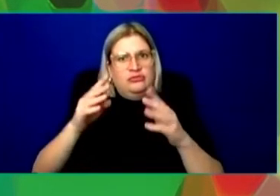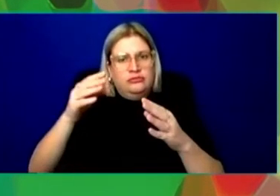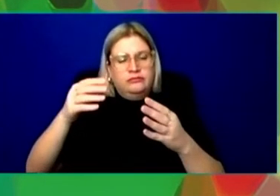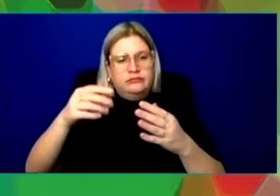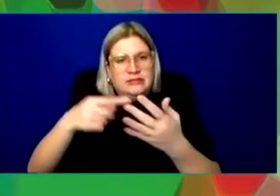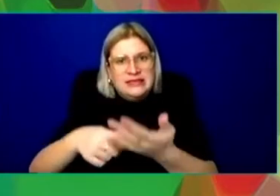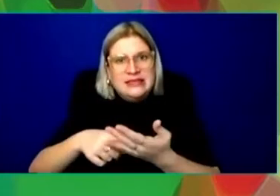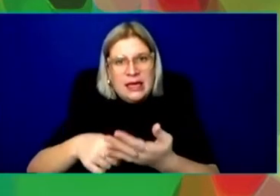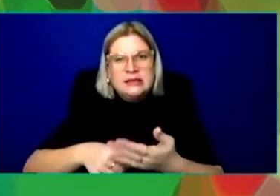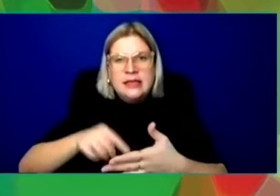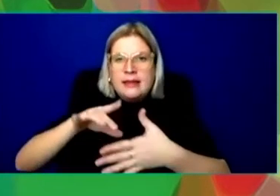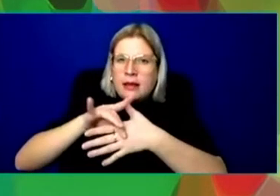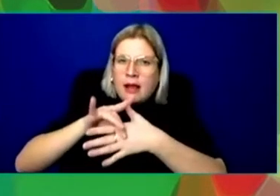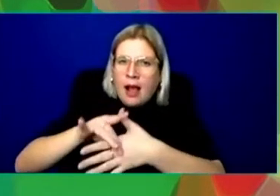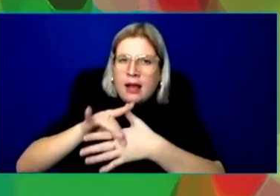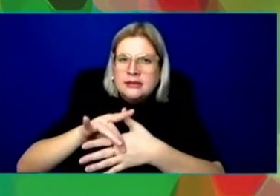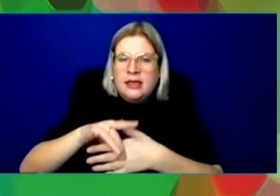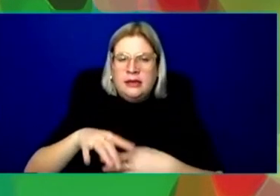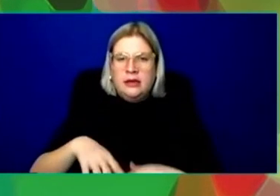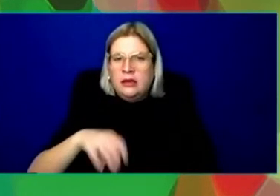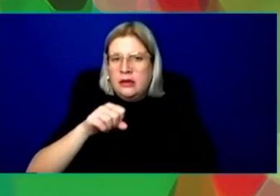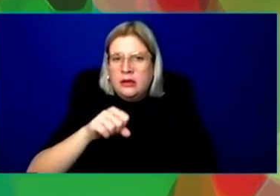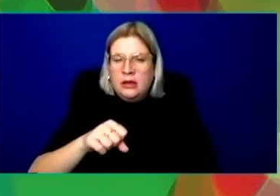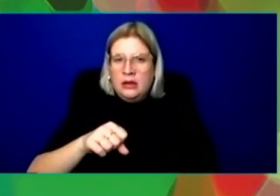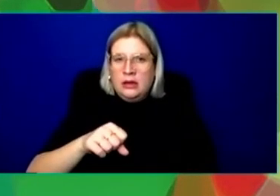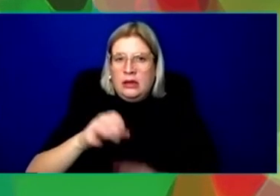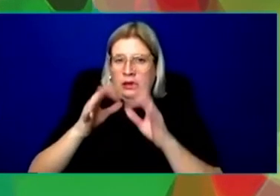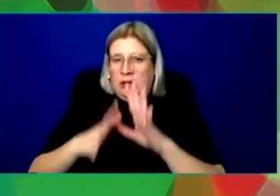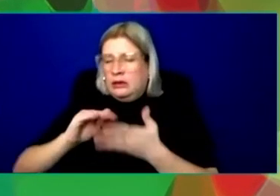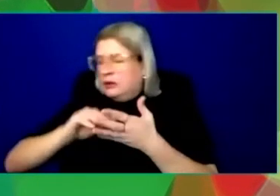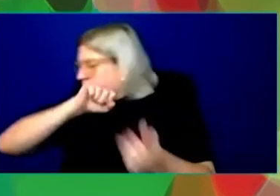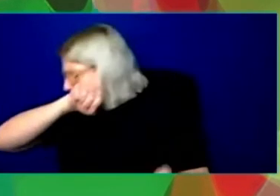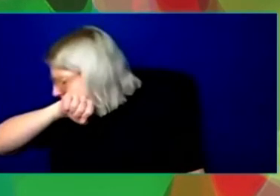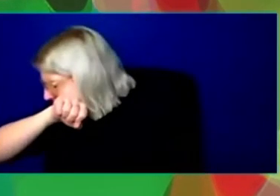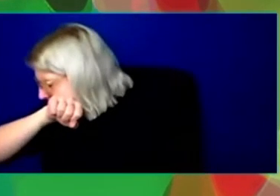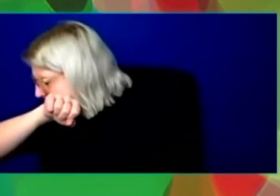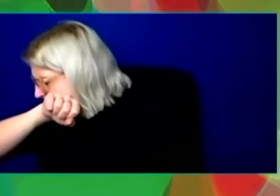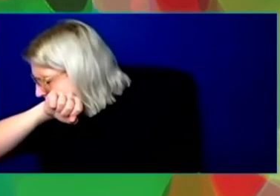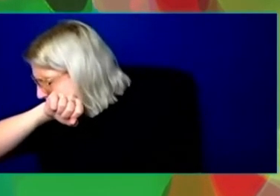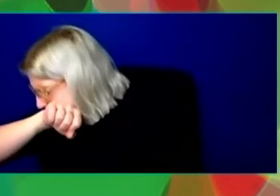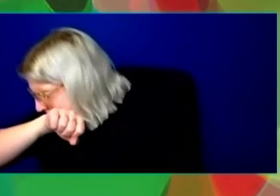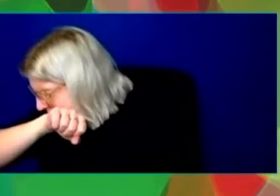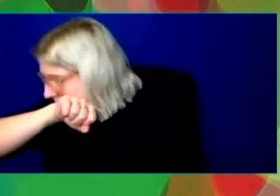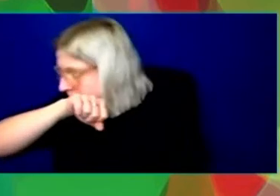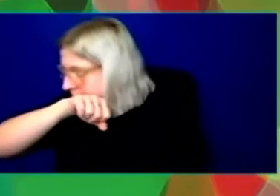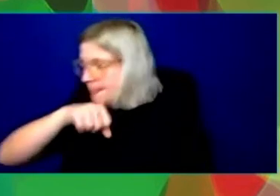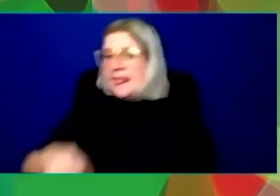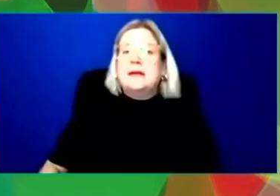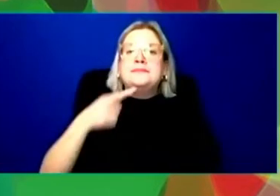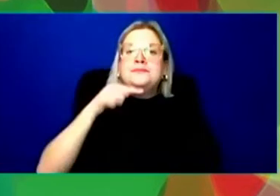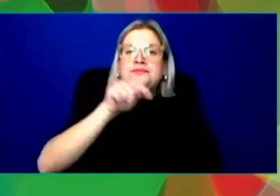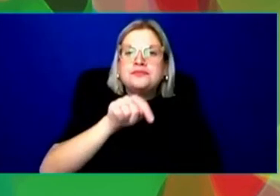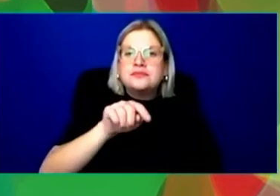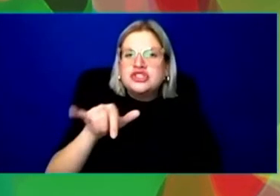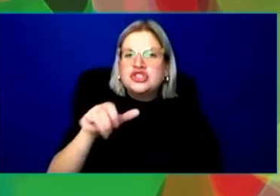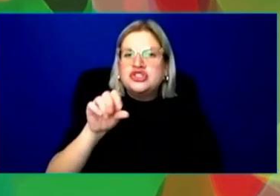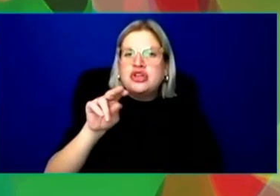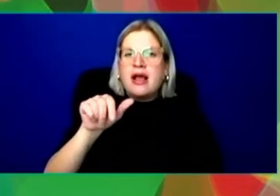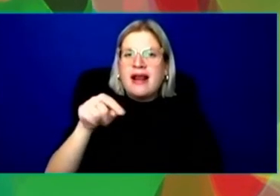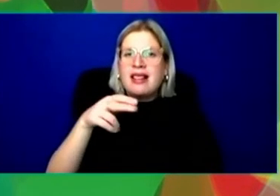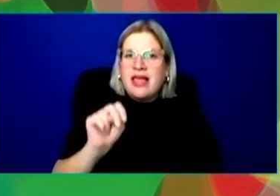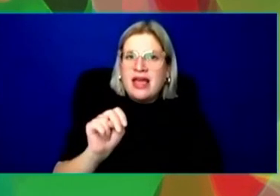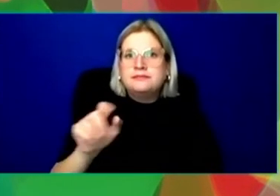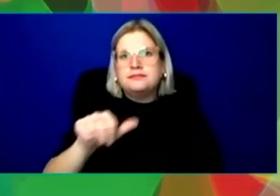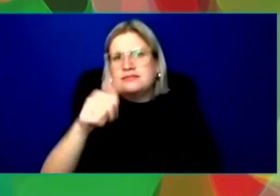So you have folks like Jonathan Gayles and Kiana Whitted and others who are writing about, you know,